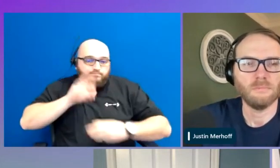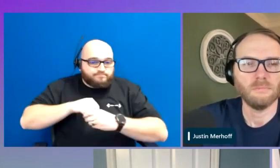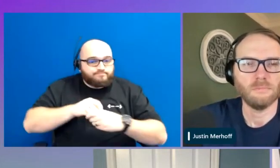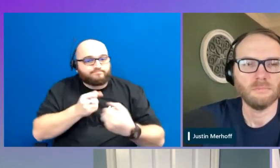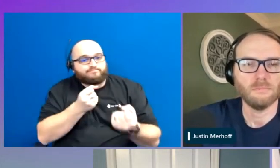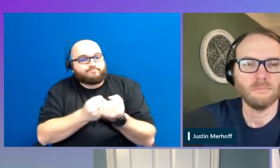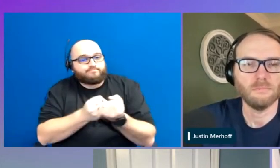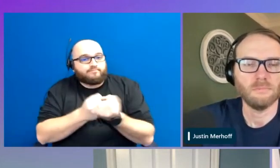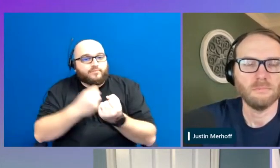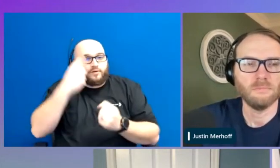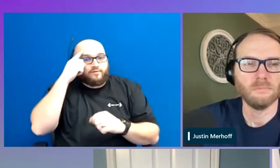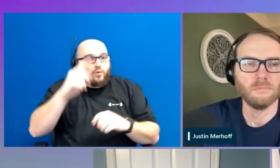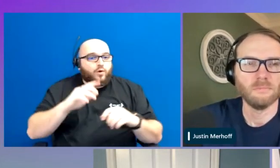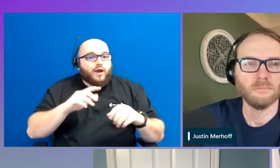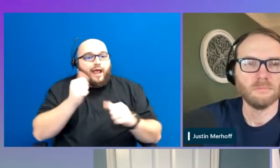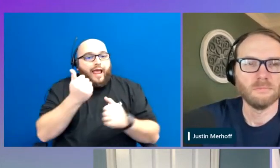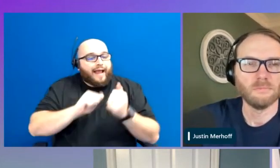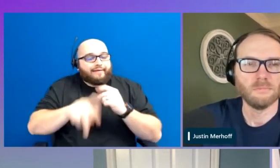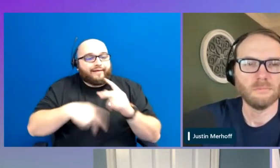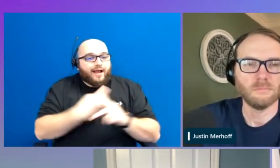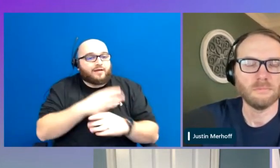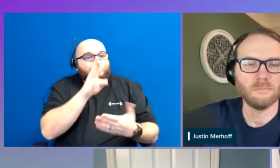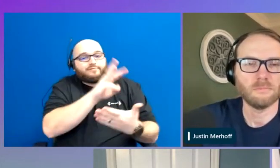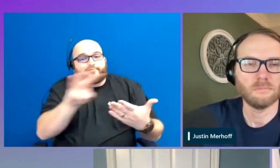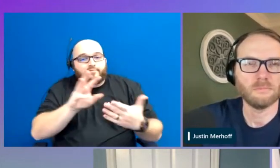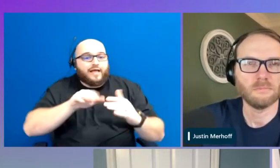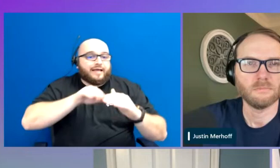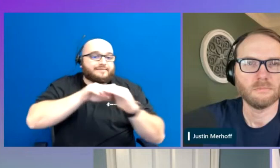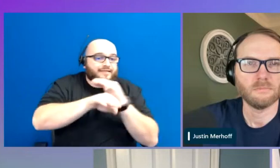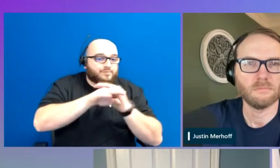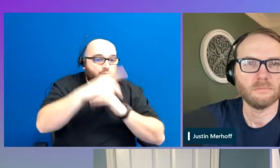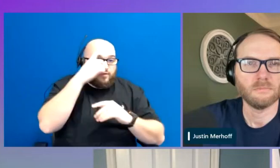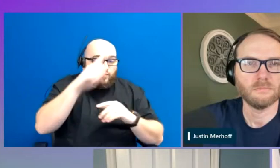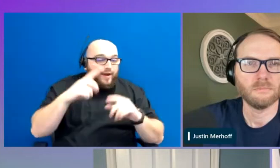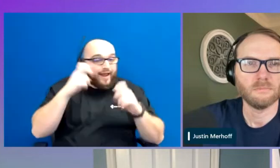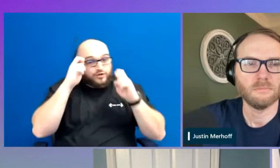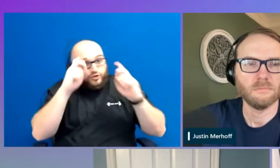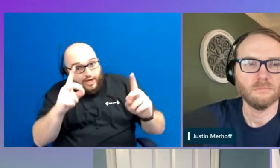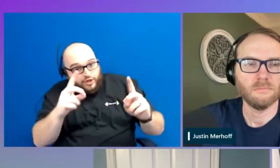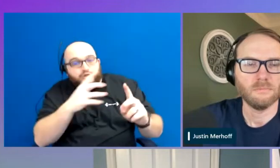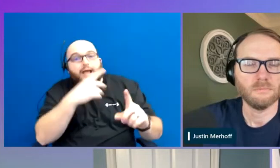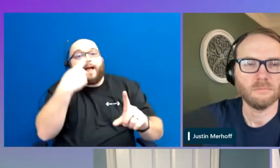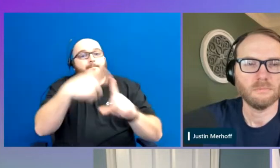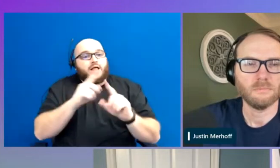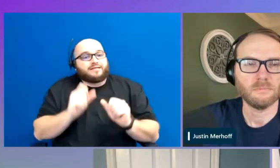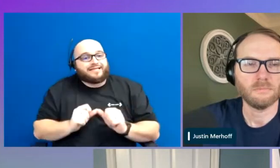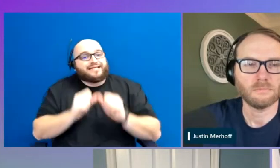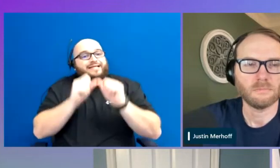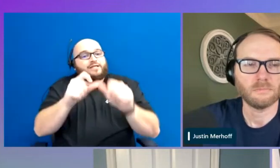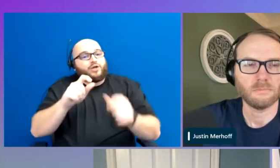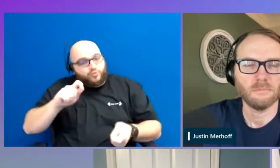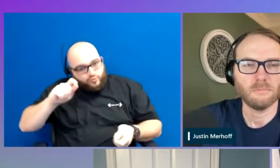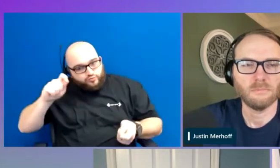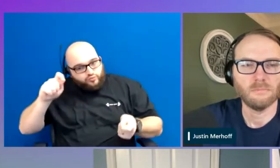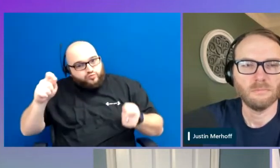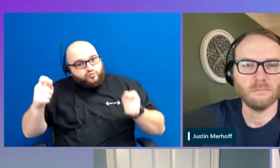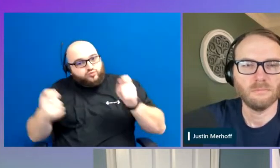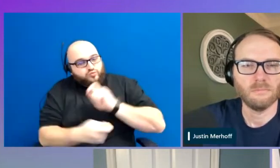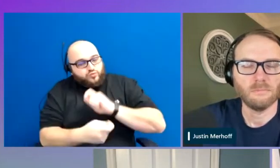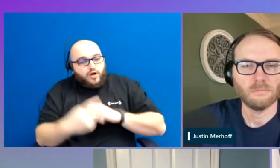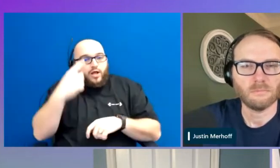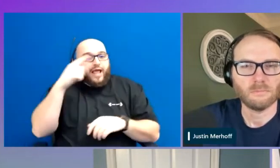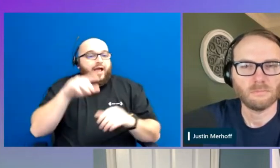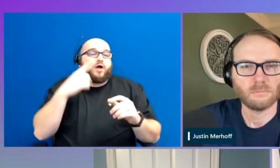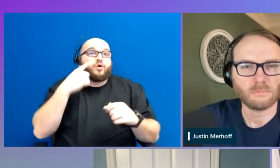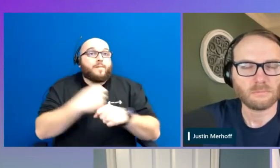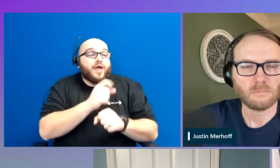digital accessibility in education, and to continue paving the way for accessibility in cybersecurity